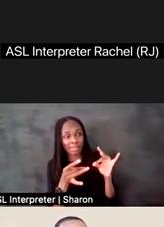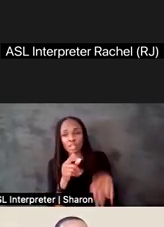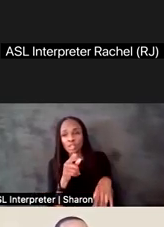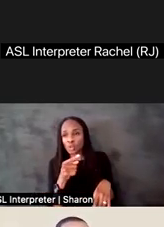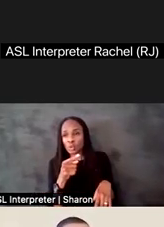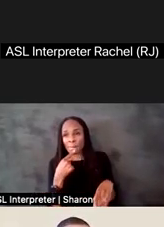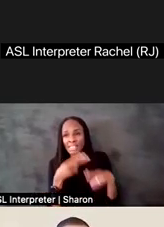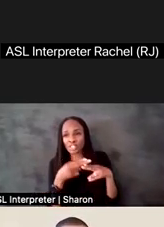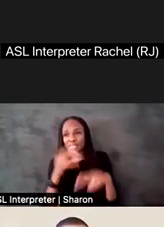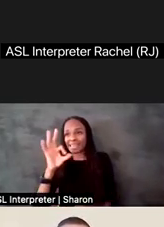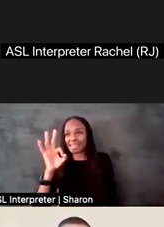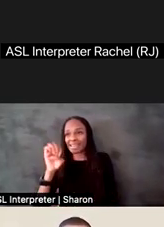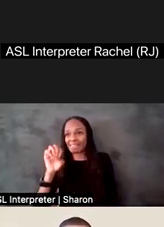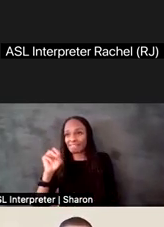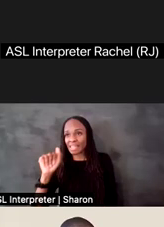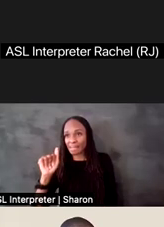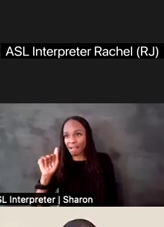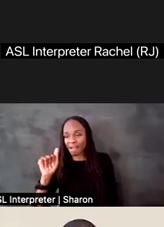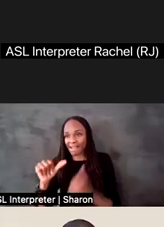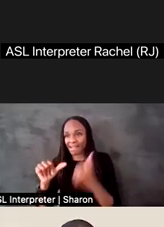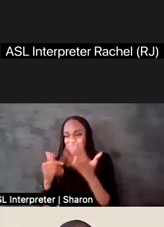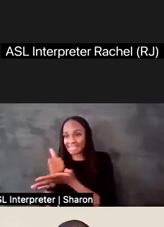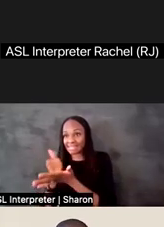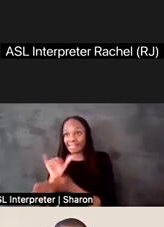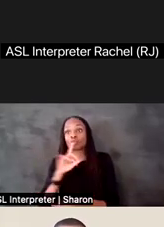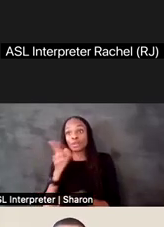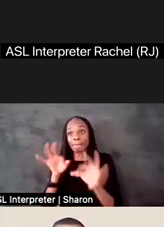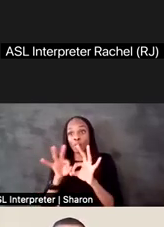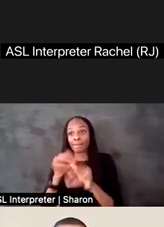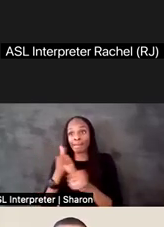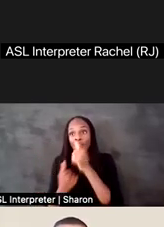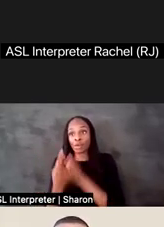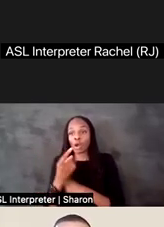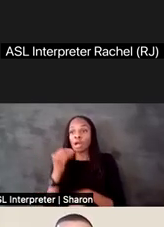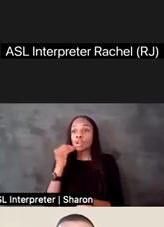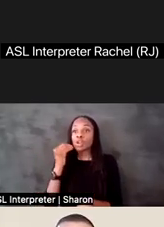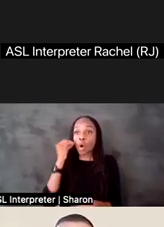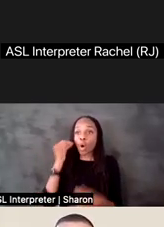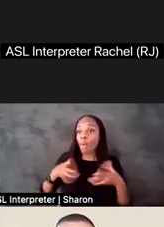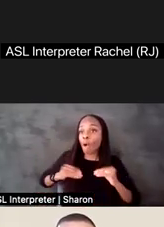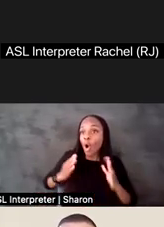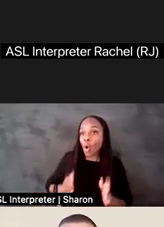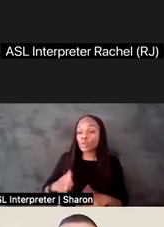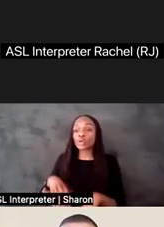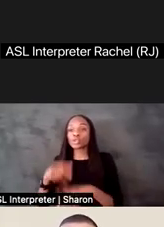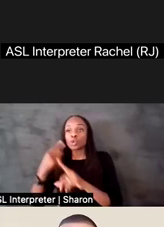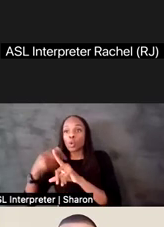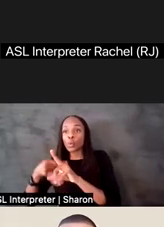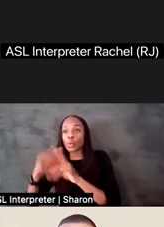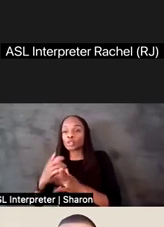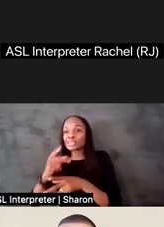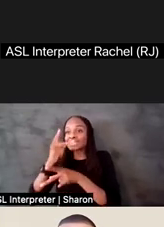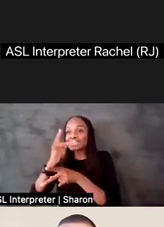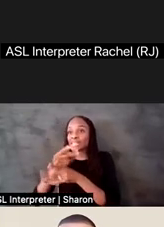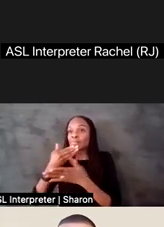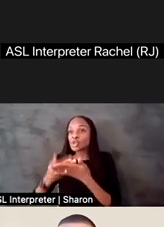FEMA. FEMA assistance is really important that everyone, homeowners or renters, keep good records after an